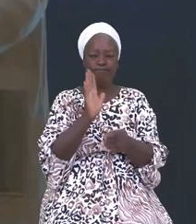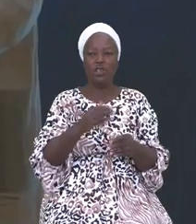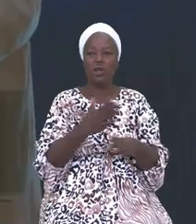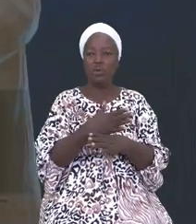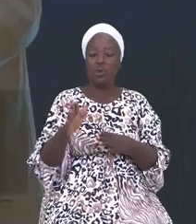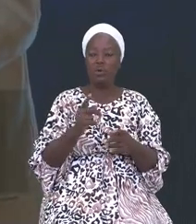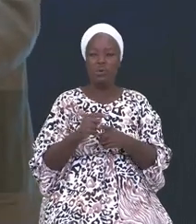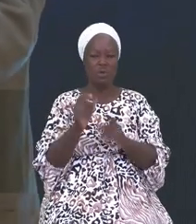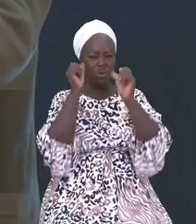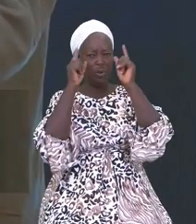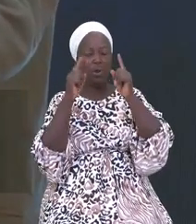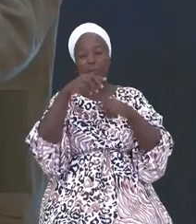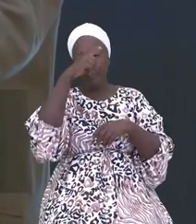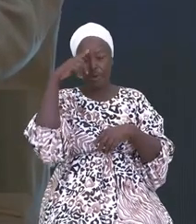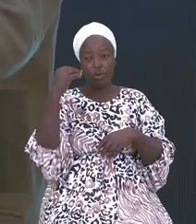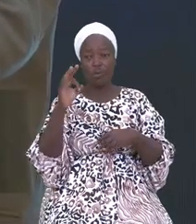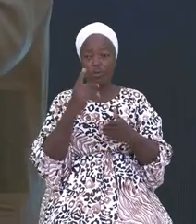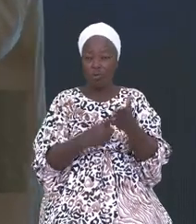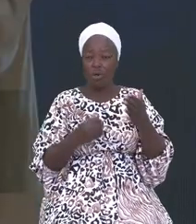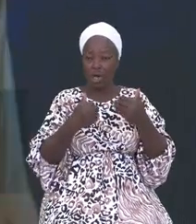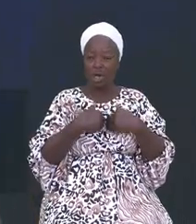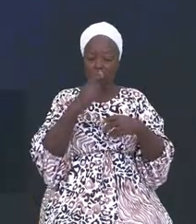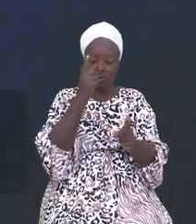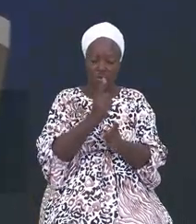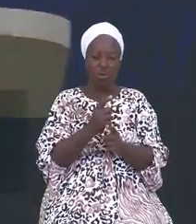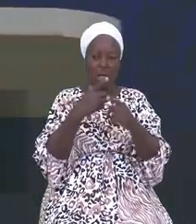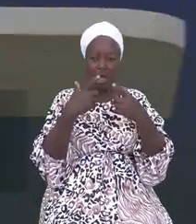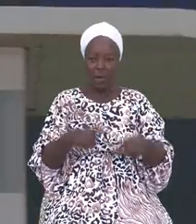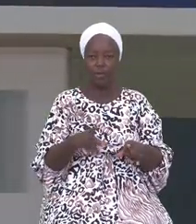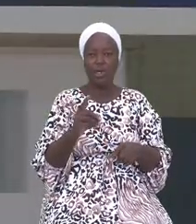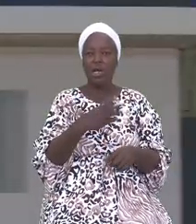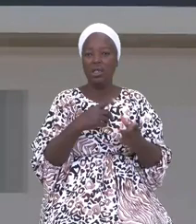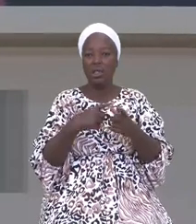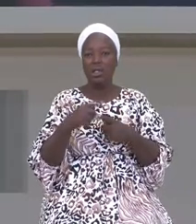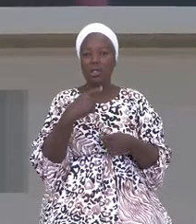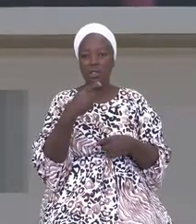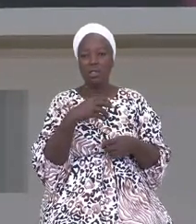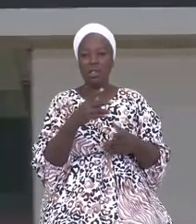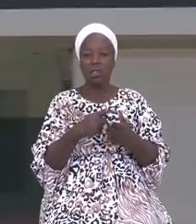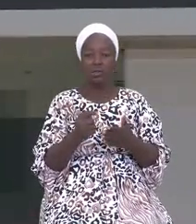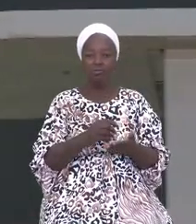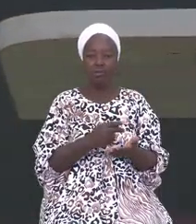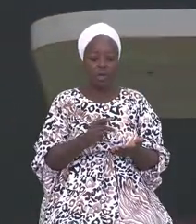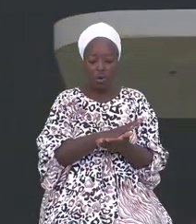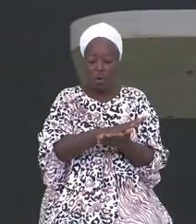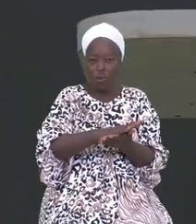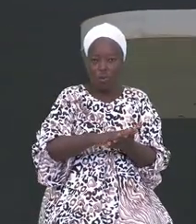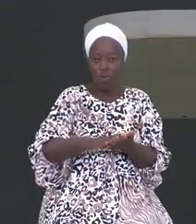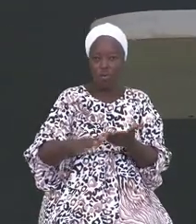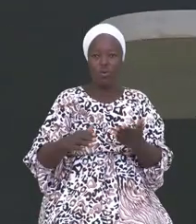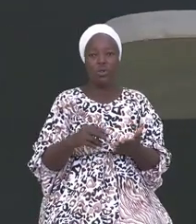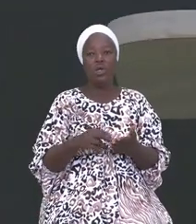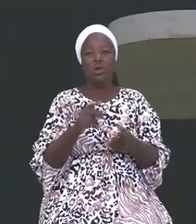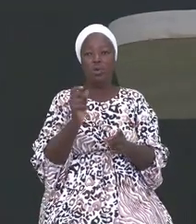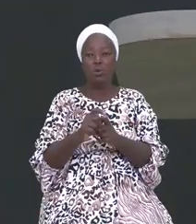because of what had just happened. And it says the sacred record, the sacred